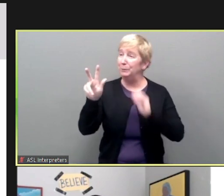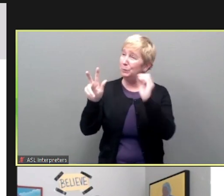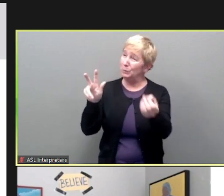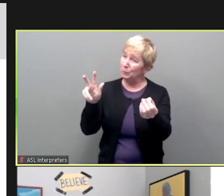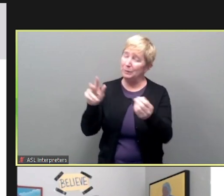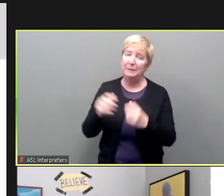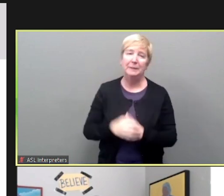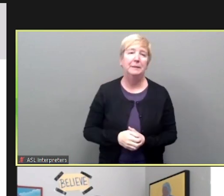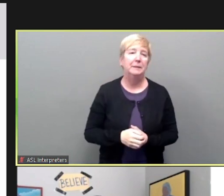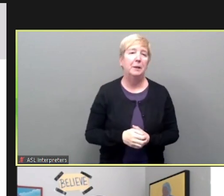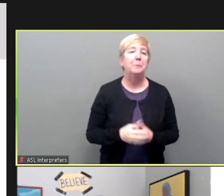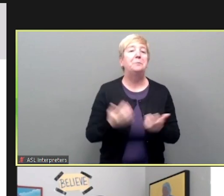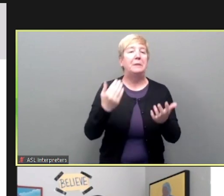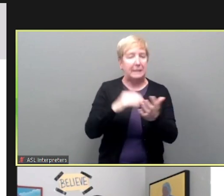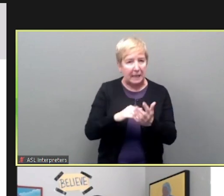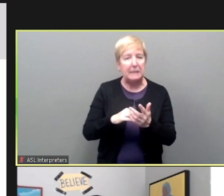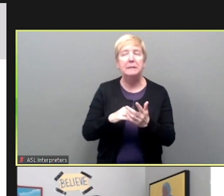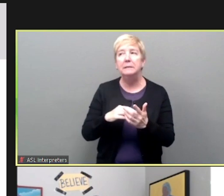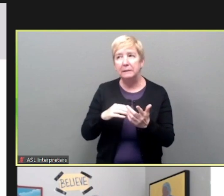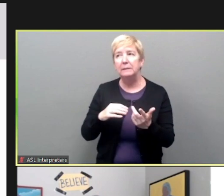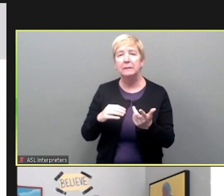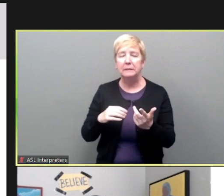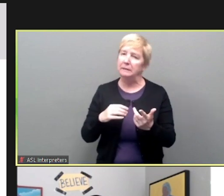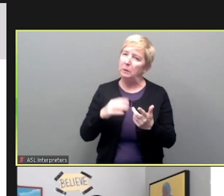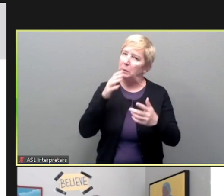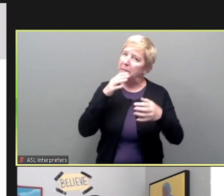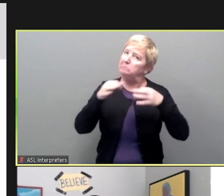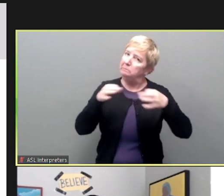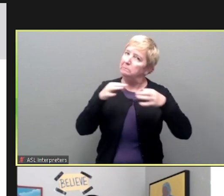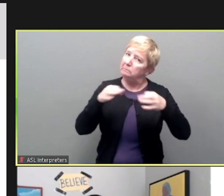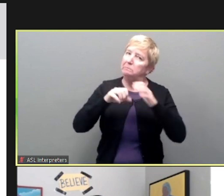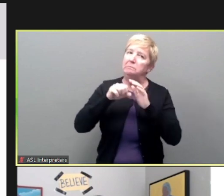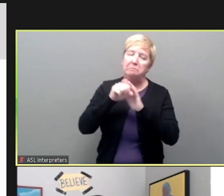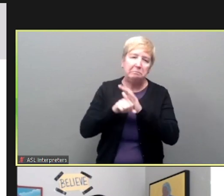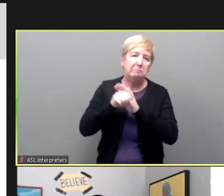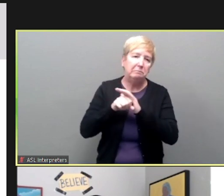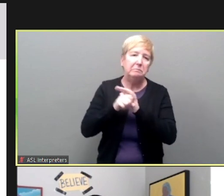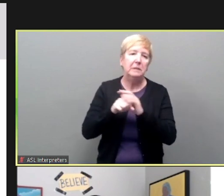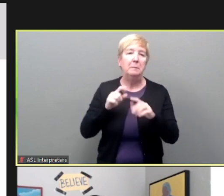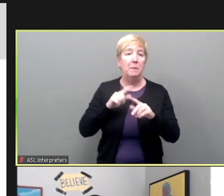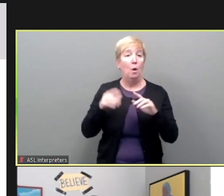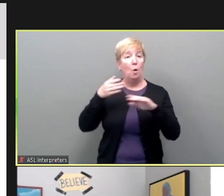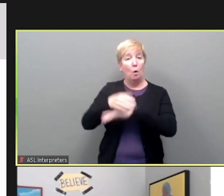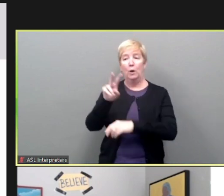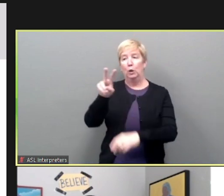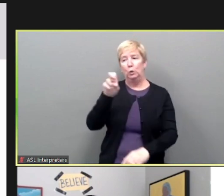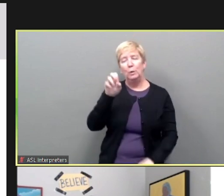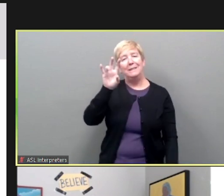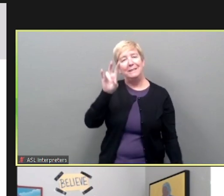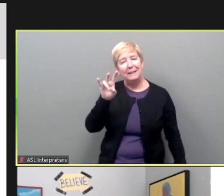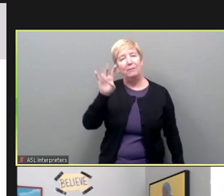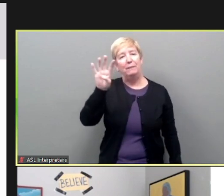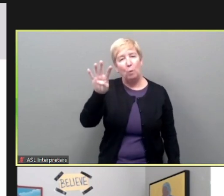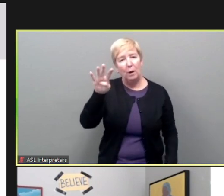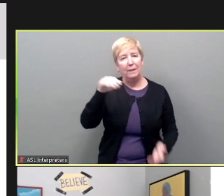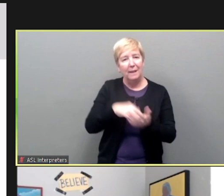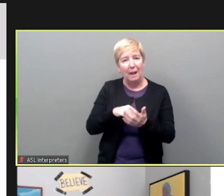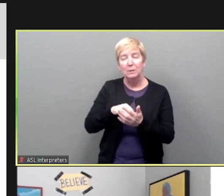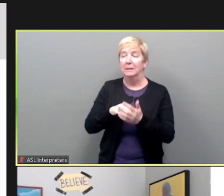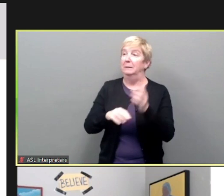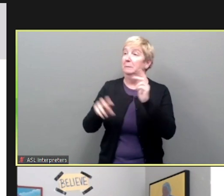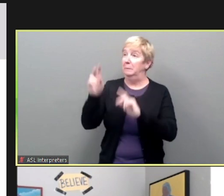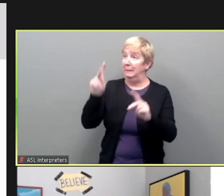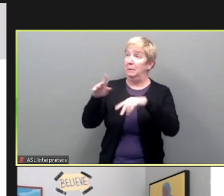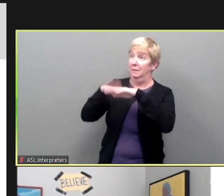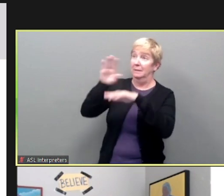through all of them, but also we've done almost over 274,000 New Mexicans 18 and